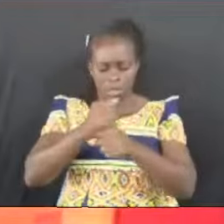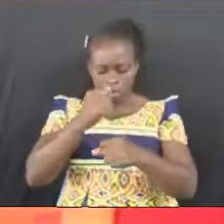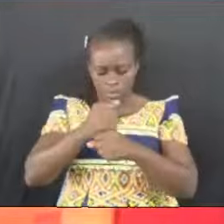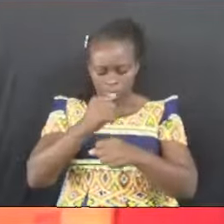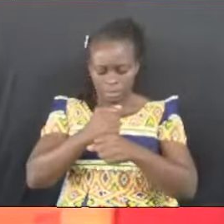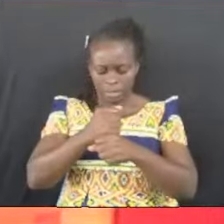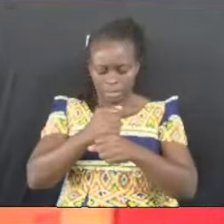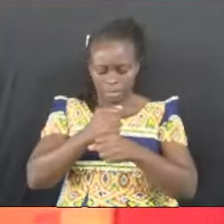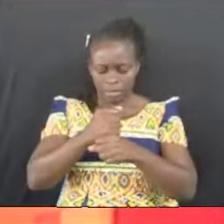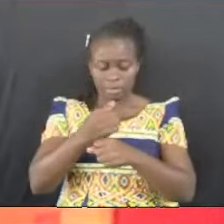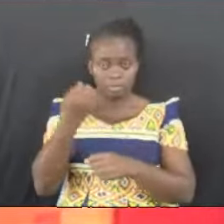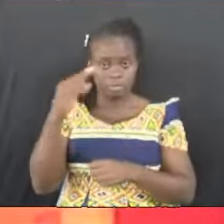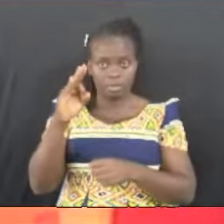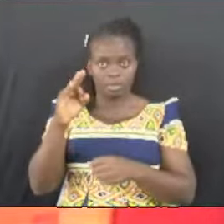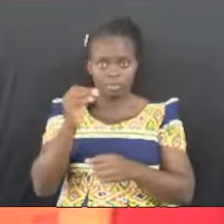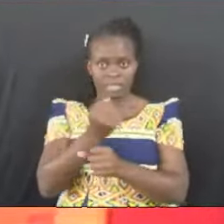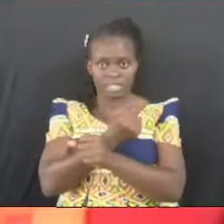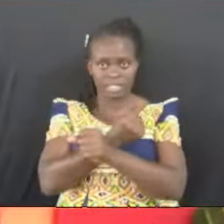of salvation.